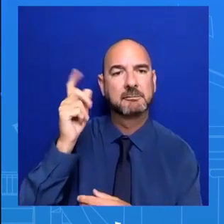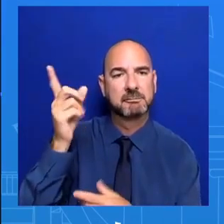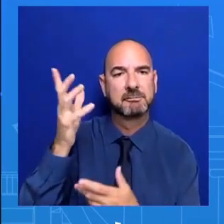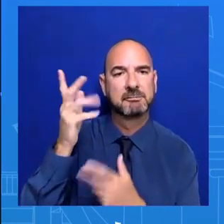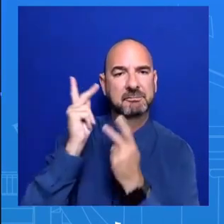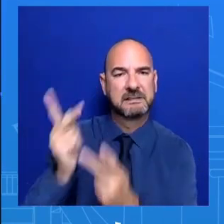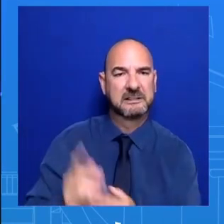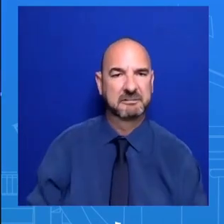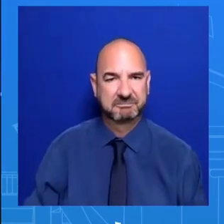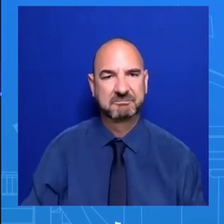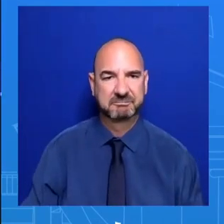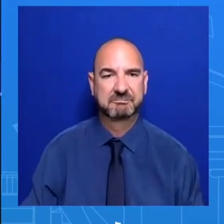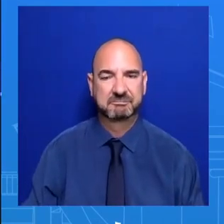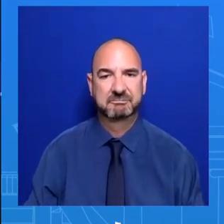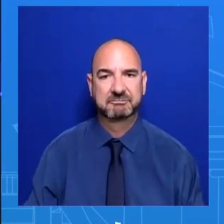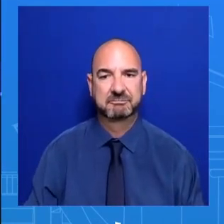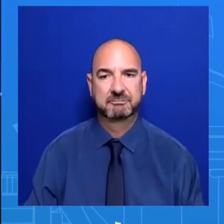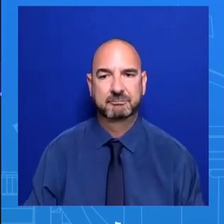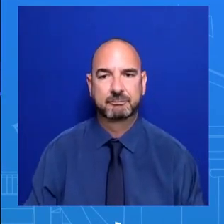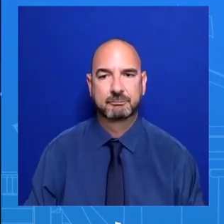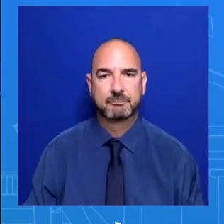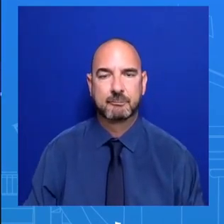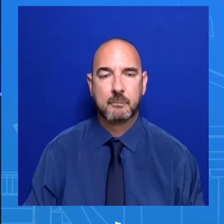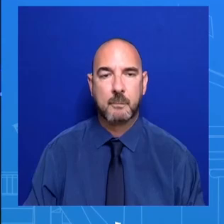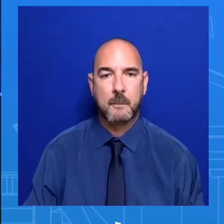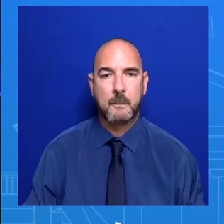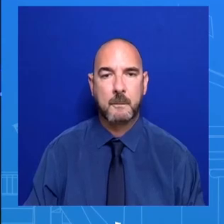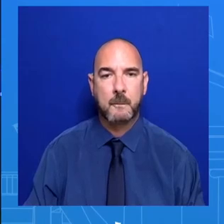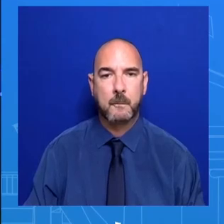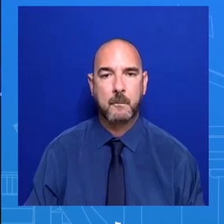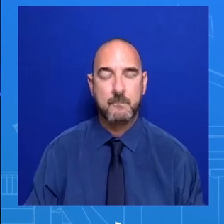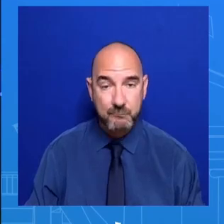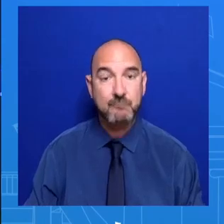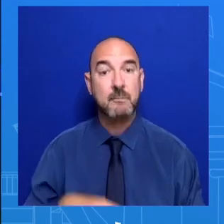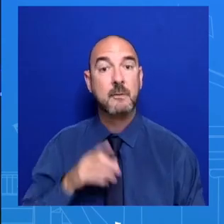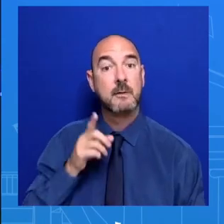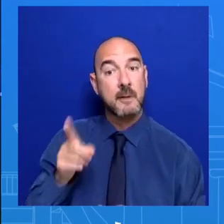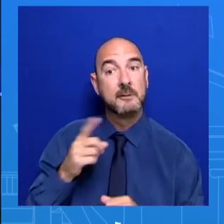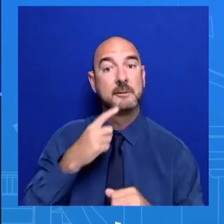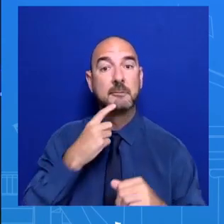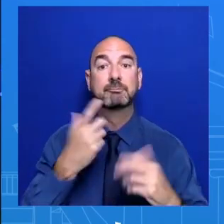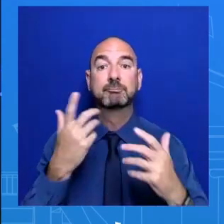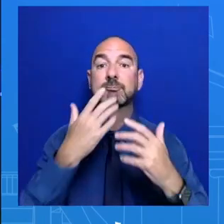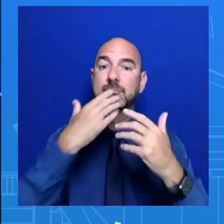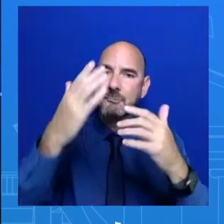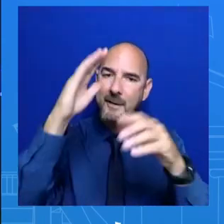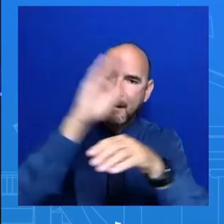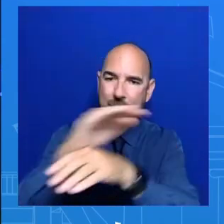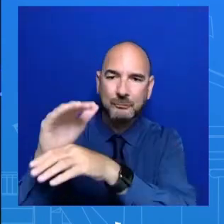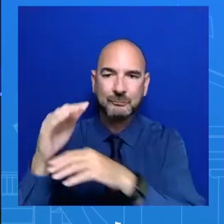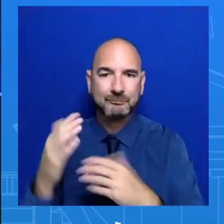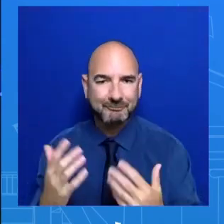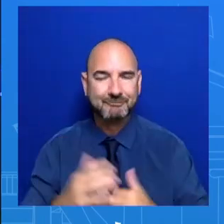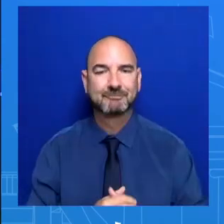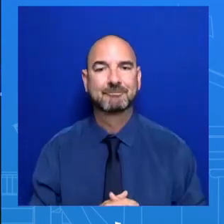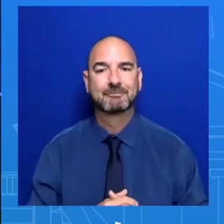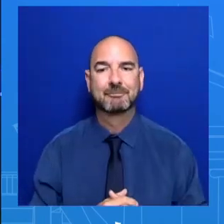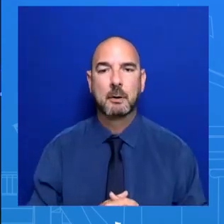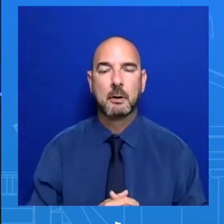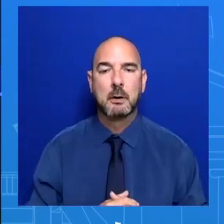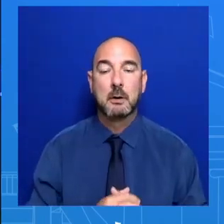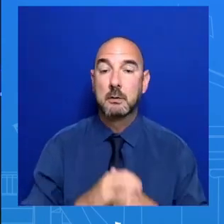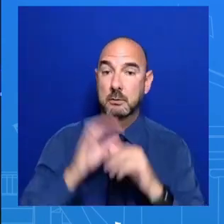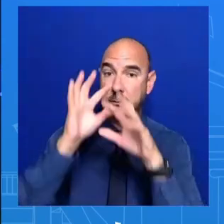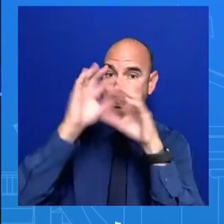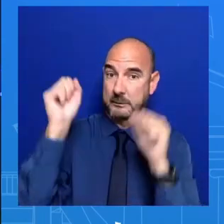I'm not sure what that was in reference to, but good afternoon, everybody. Thank you. The President and the First Lady will welcome